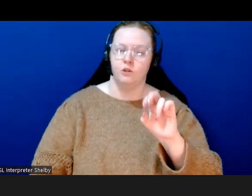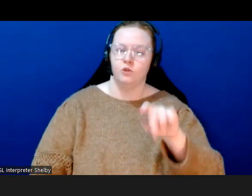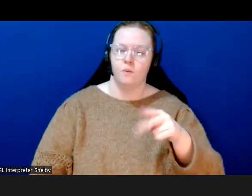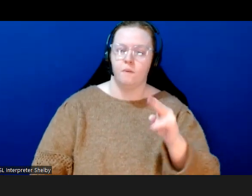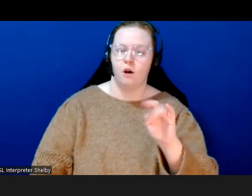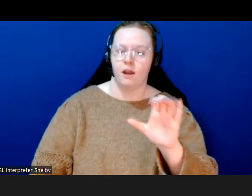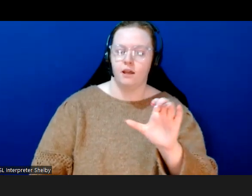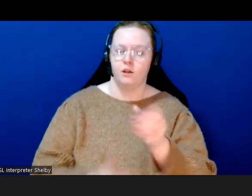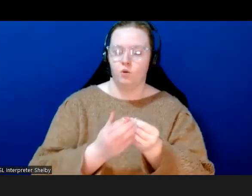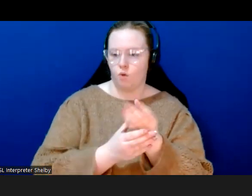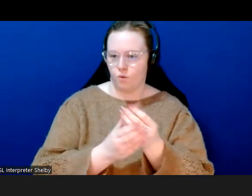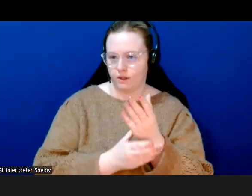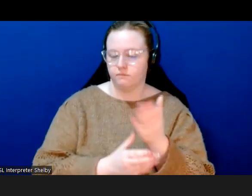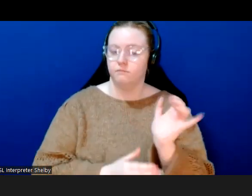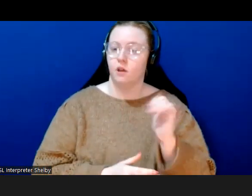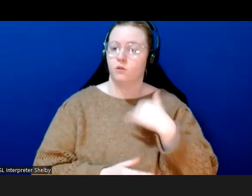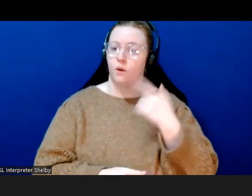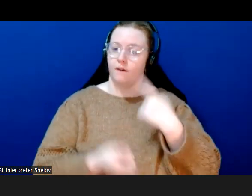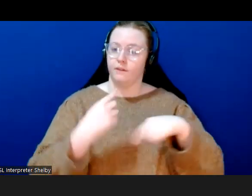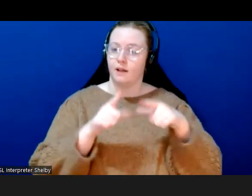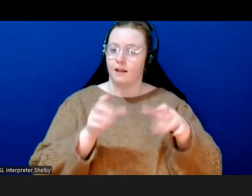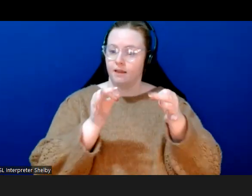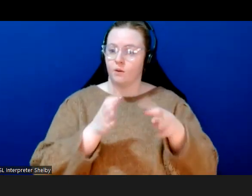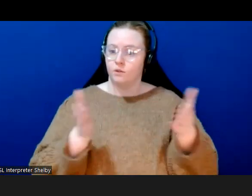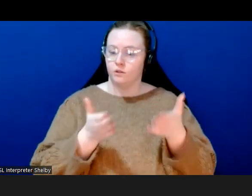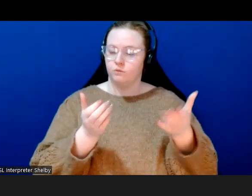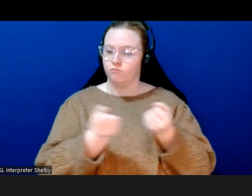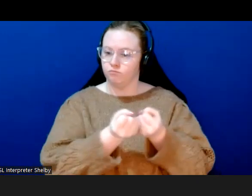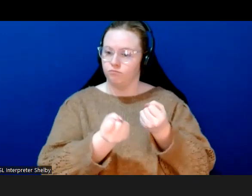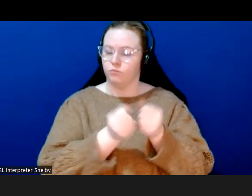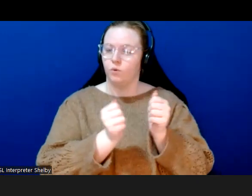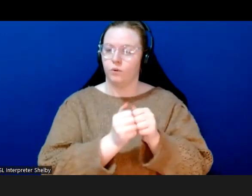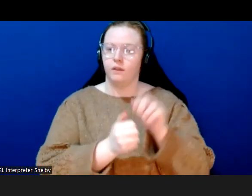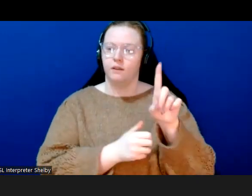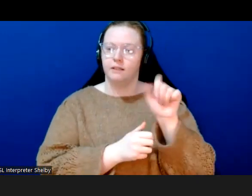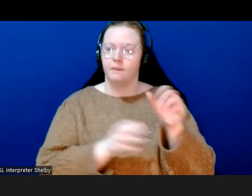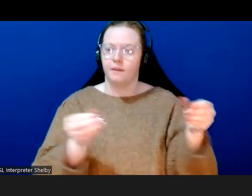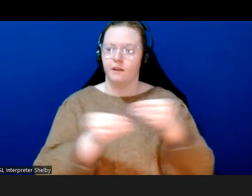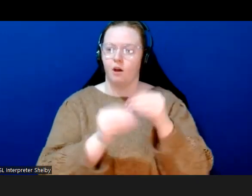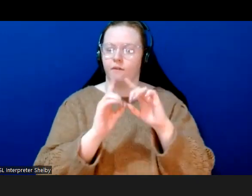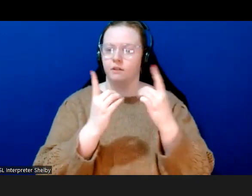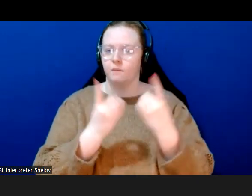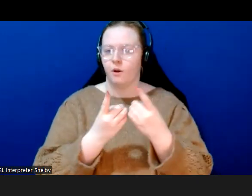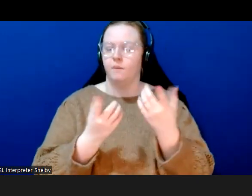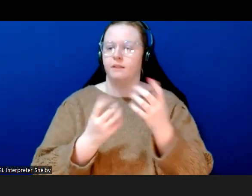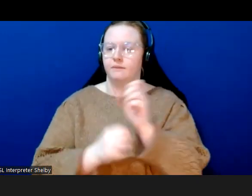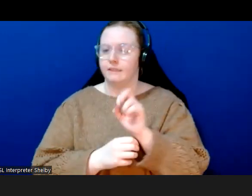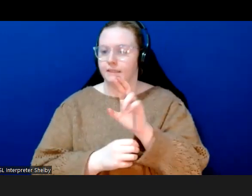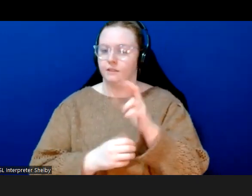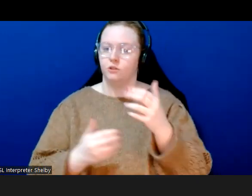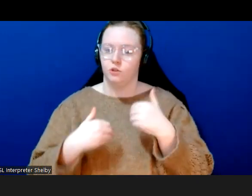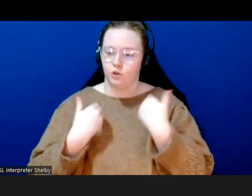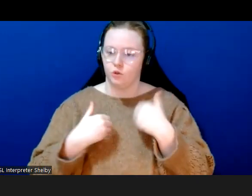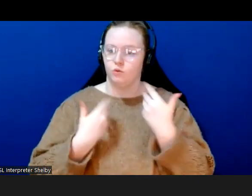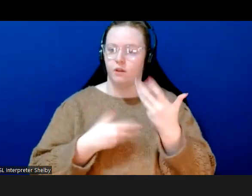Let's Talk About sessions are supported by the Disability Policy Office, Department of Seniors, Youth, and Social Development, to whom we